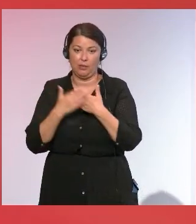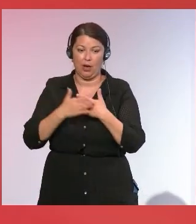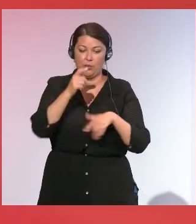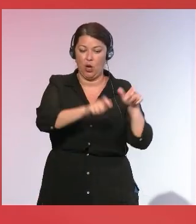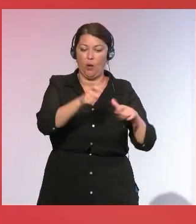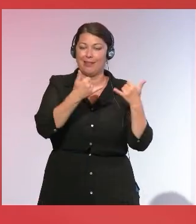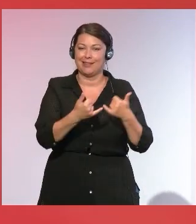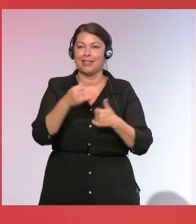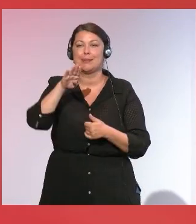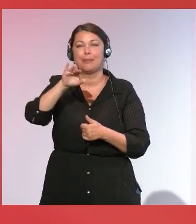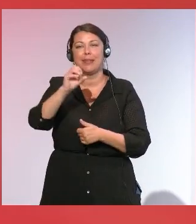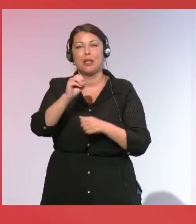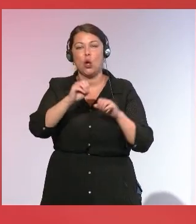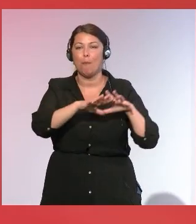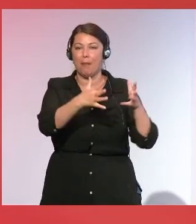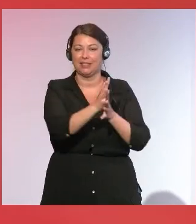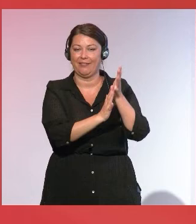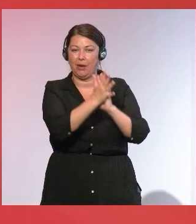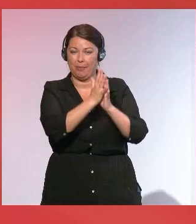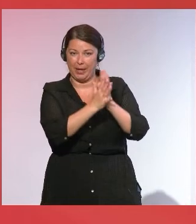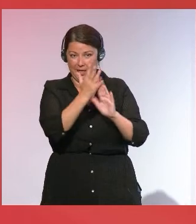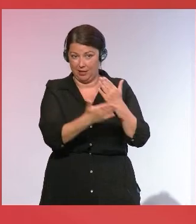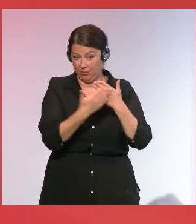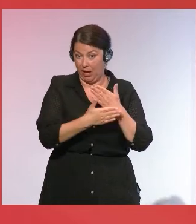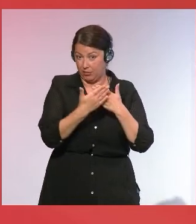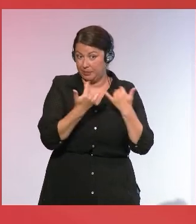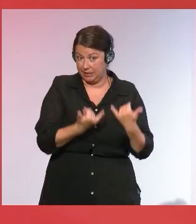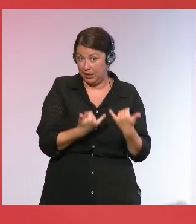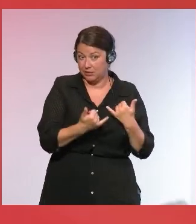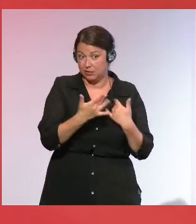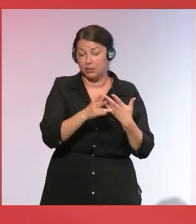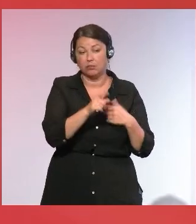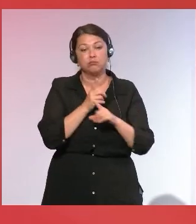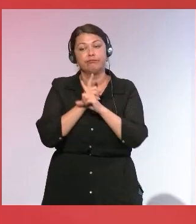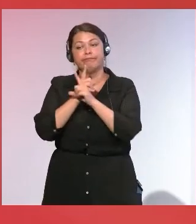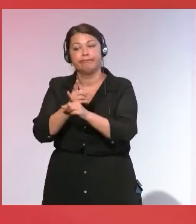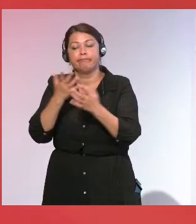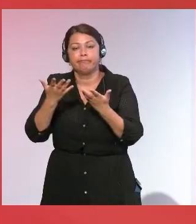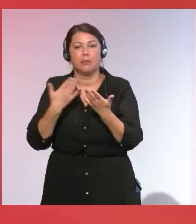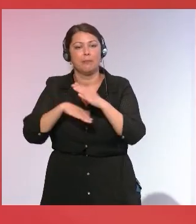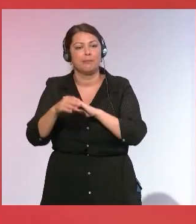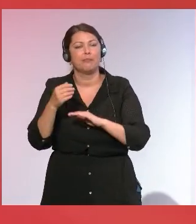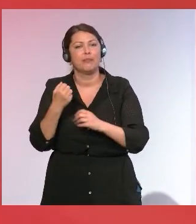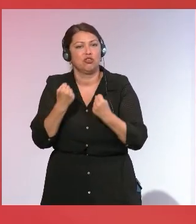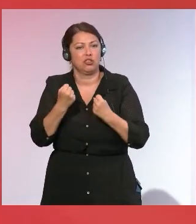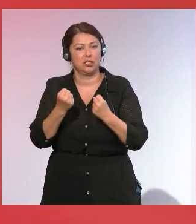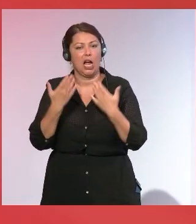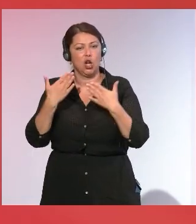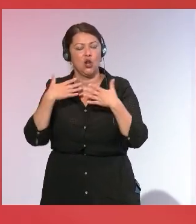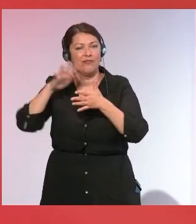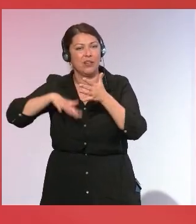They increase air pollution, so that's not the way we want to go. Also, big wood-burning installations